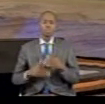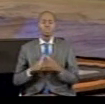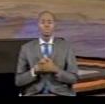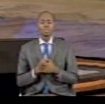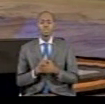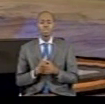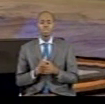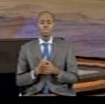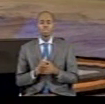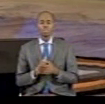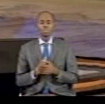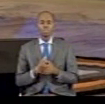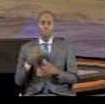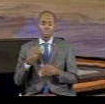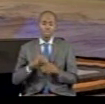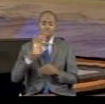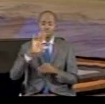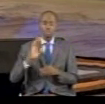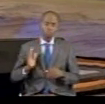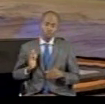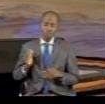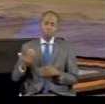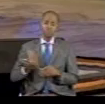In your soul,